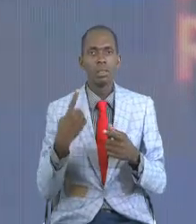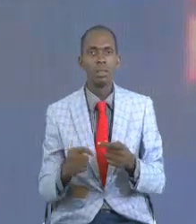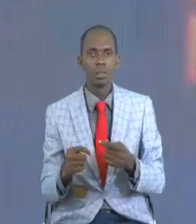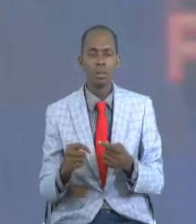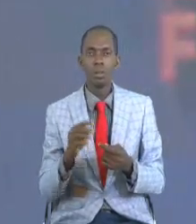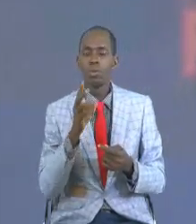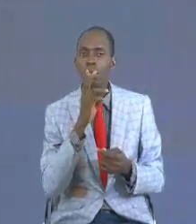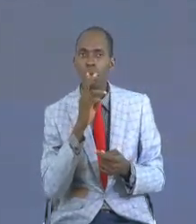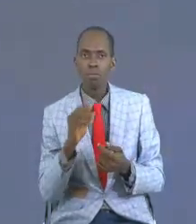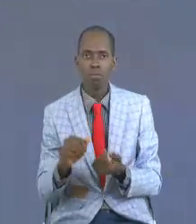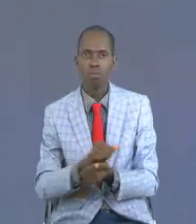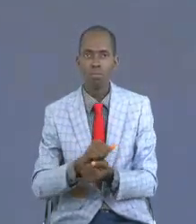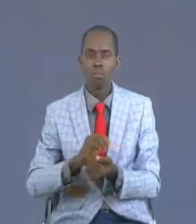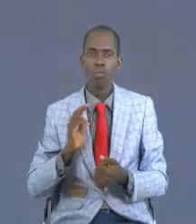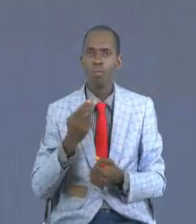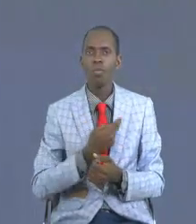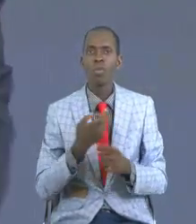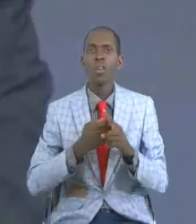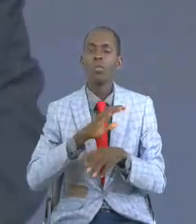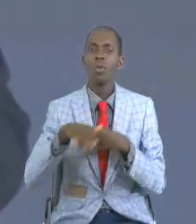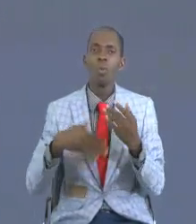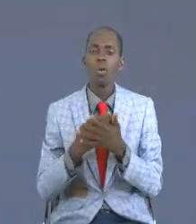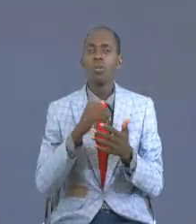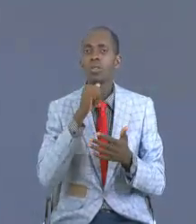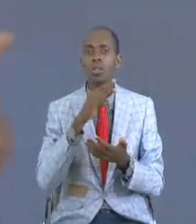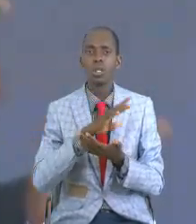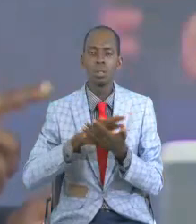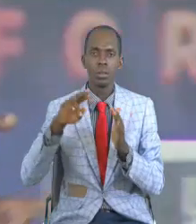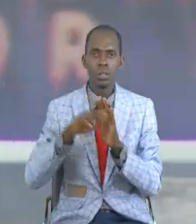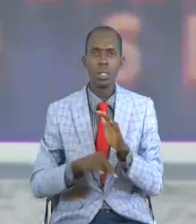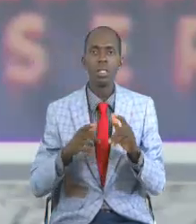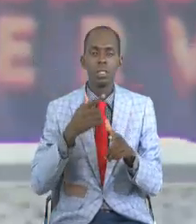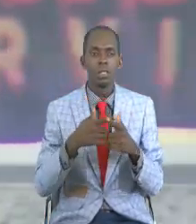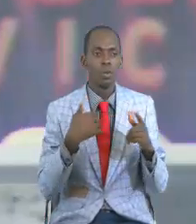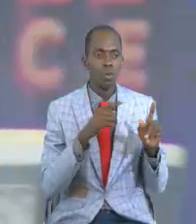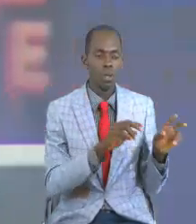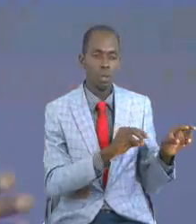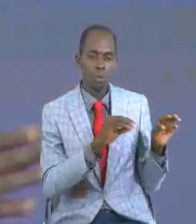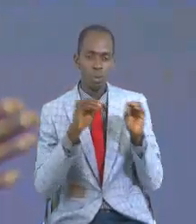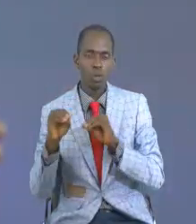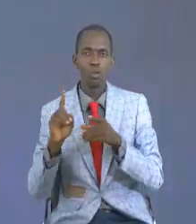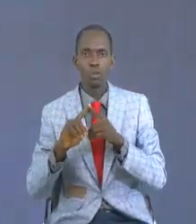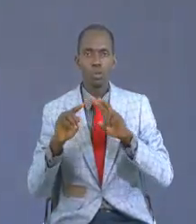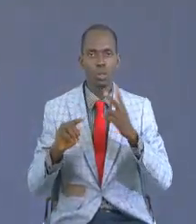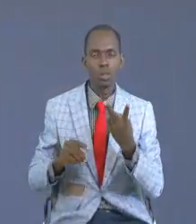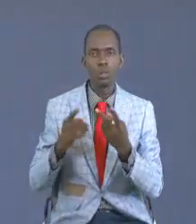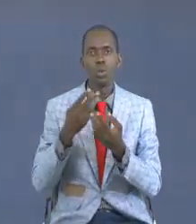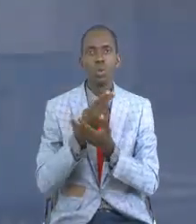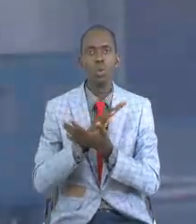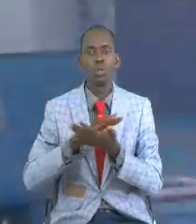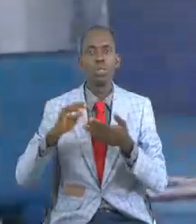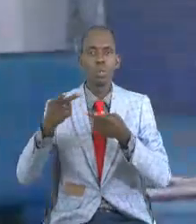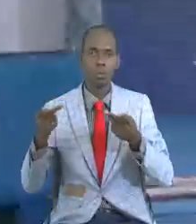us from all unrighteousness. And then we come to the holy place. And there we